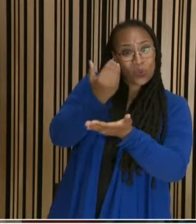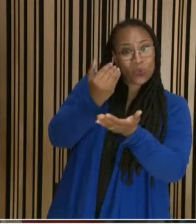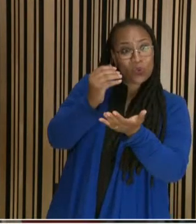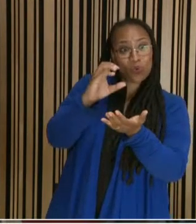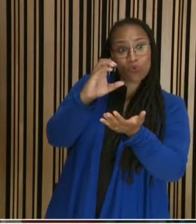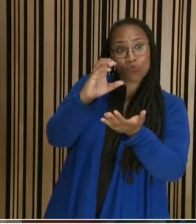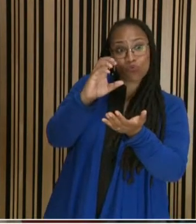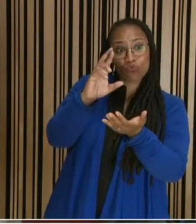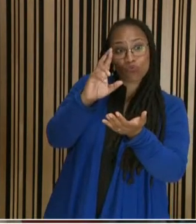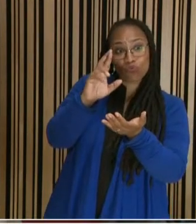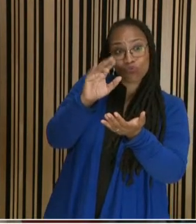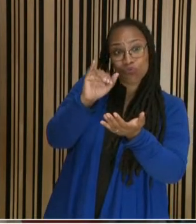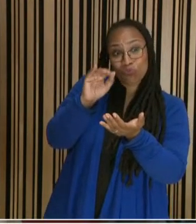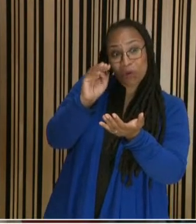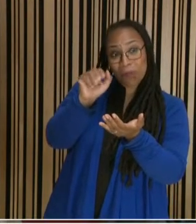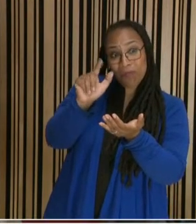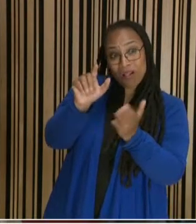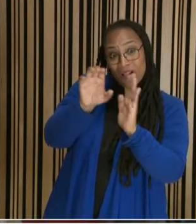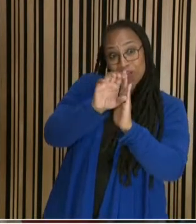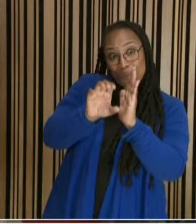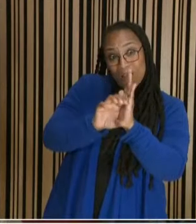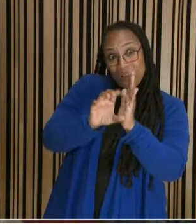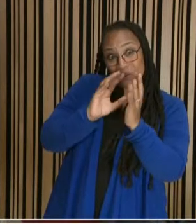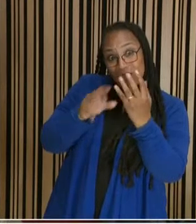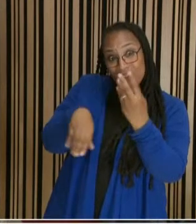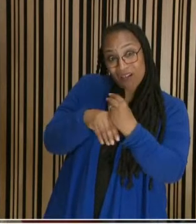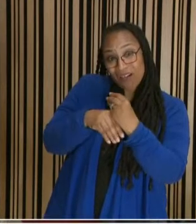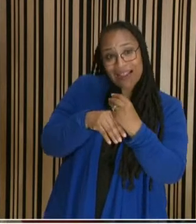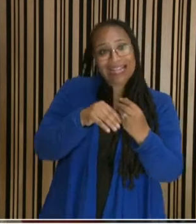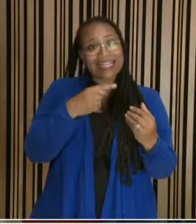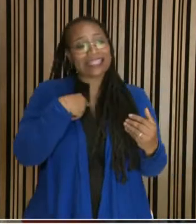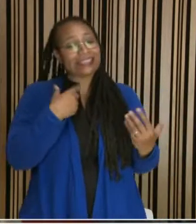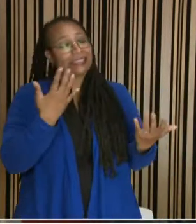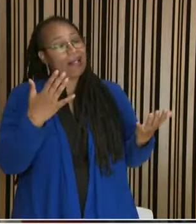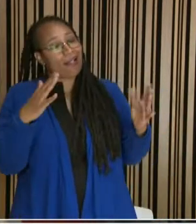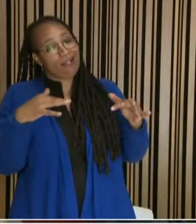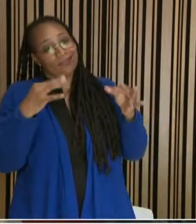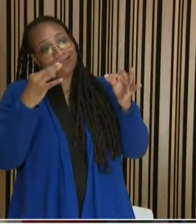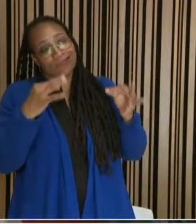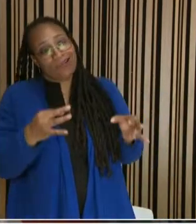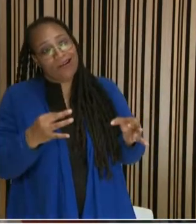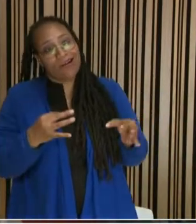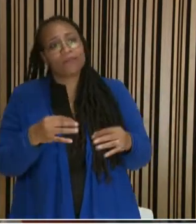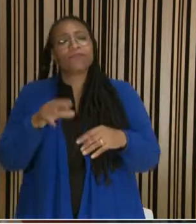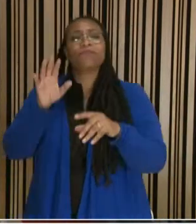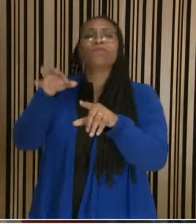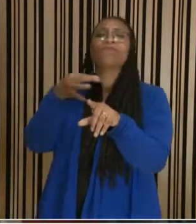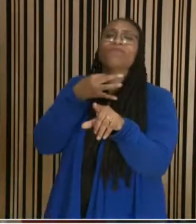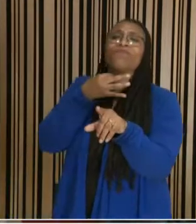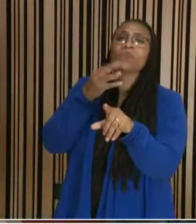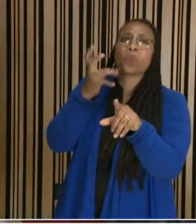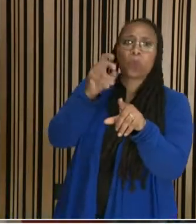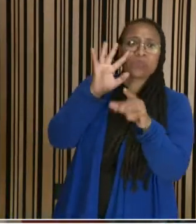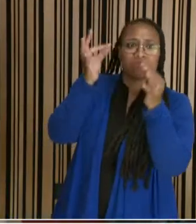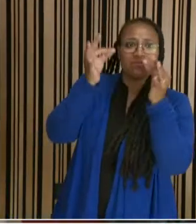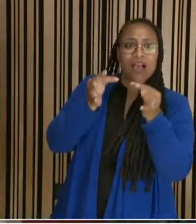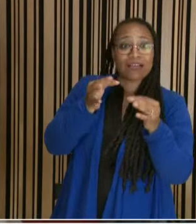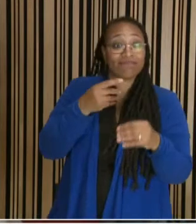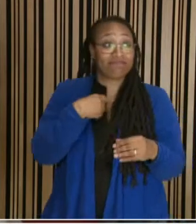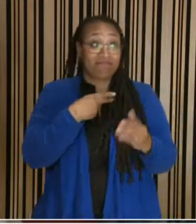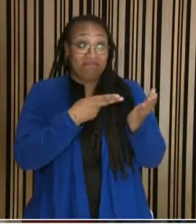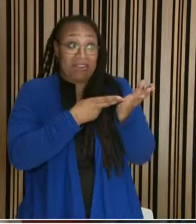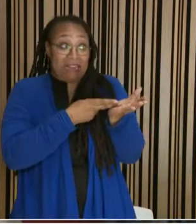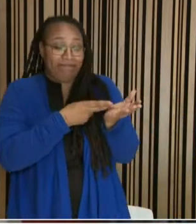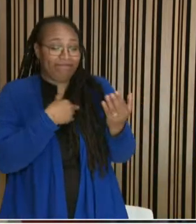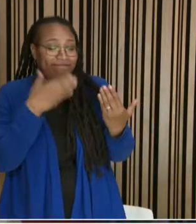that remains to be determined. Determined when? I don't know when it's going to be determined.